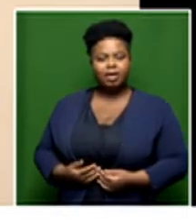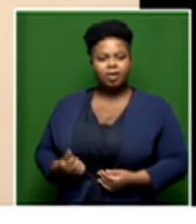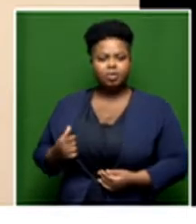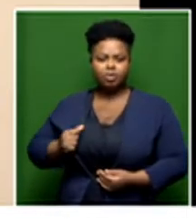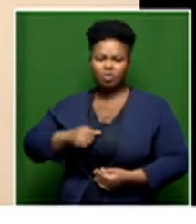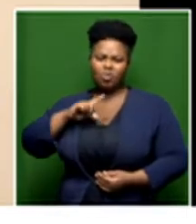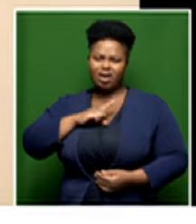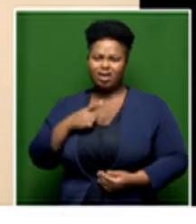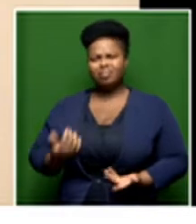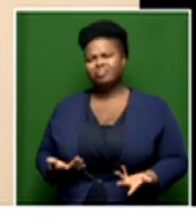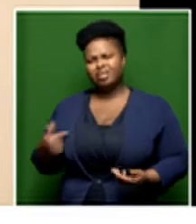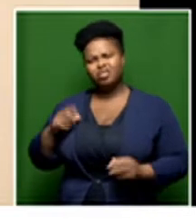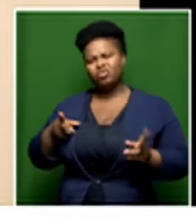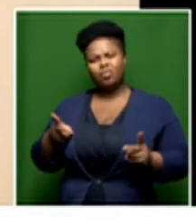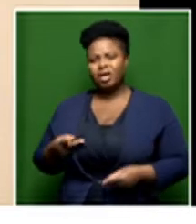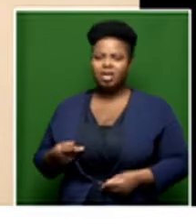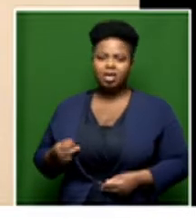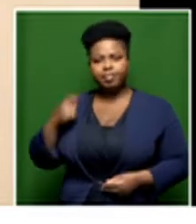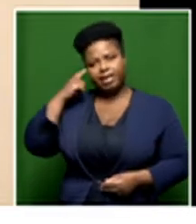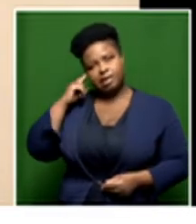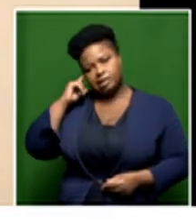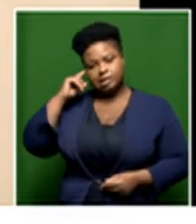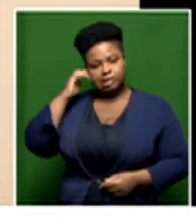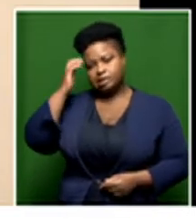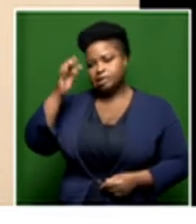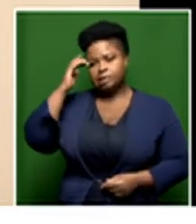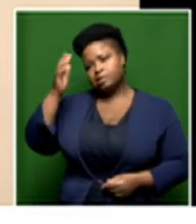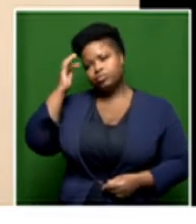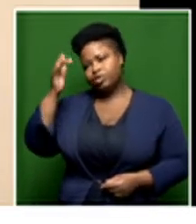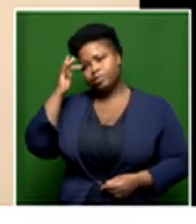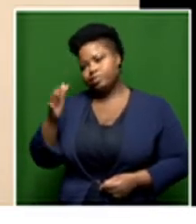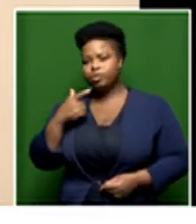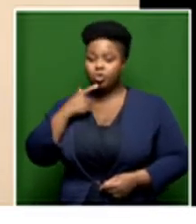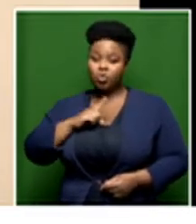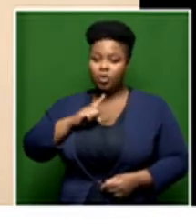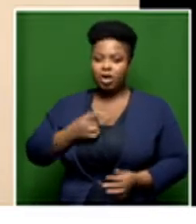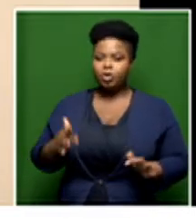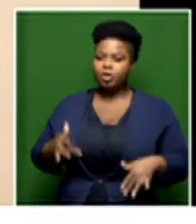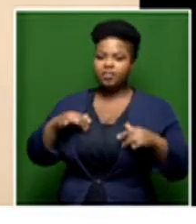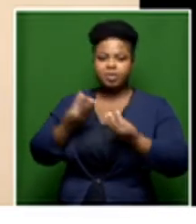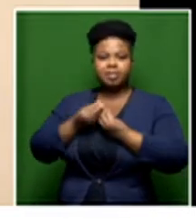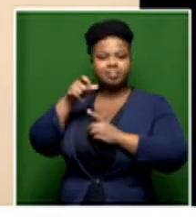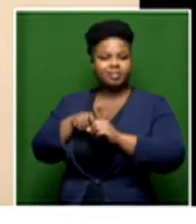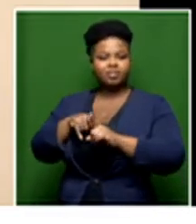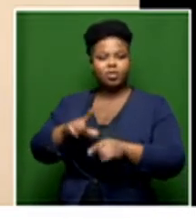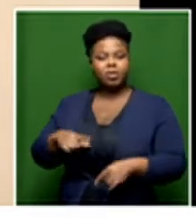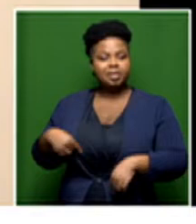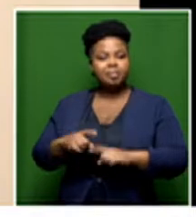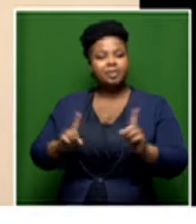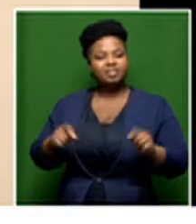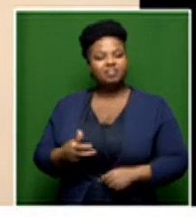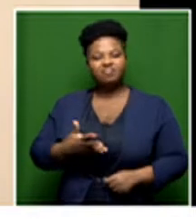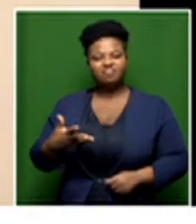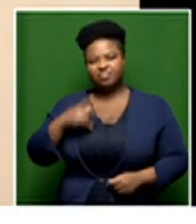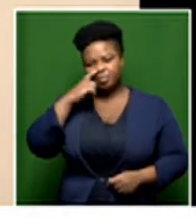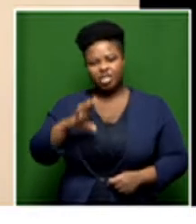I take long to decide on what I'm going to tackle, because you live with a person for a long time. But with Mum Charlotte, it